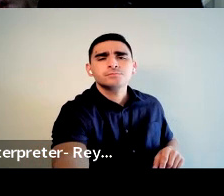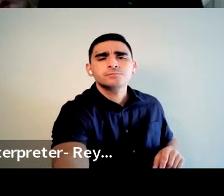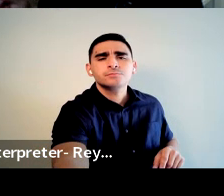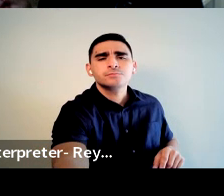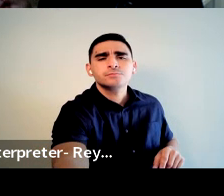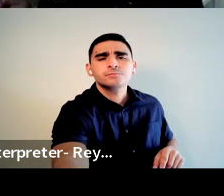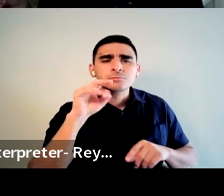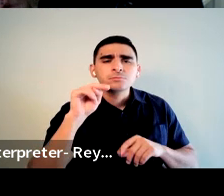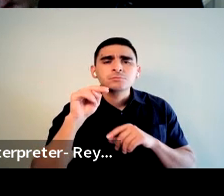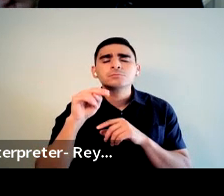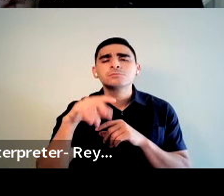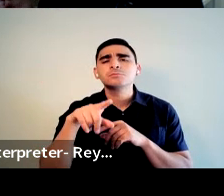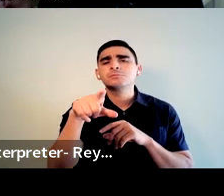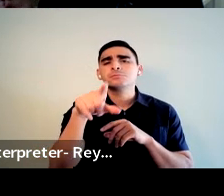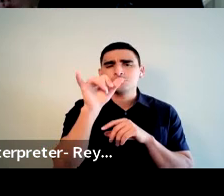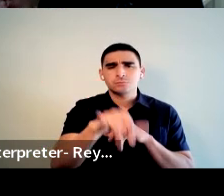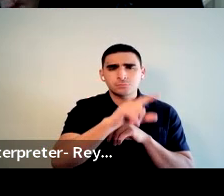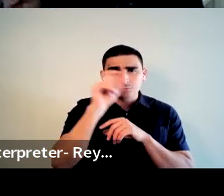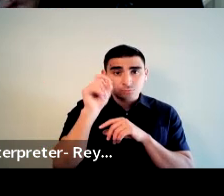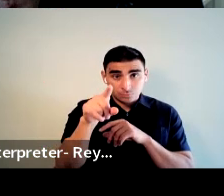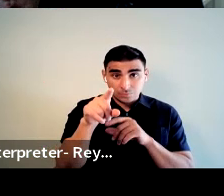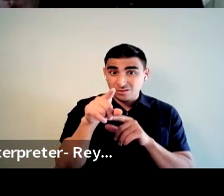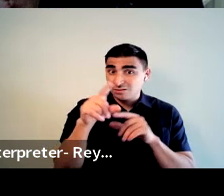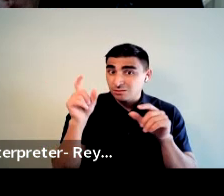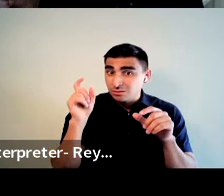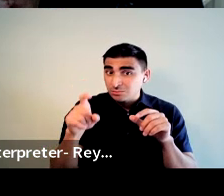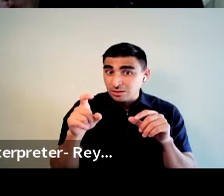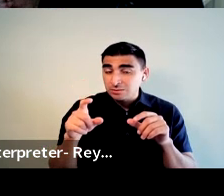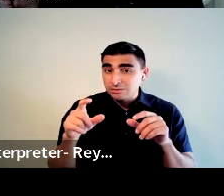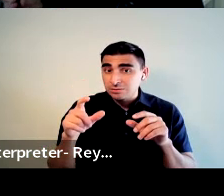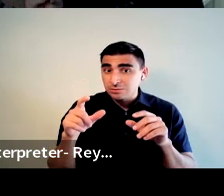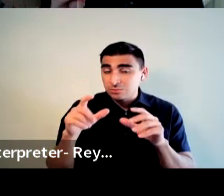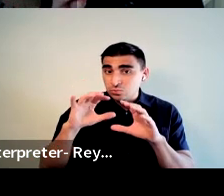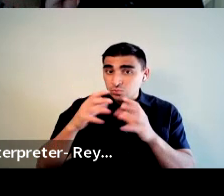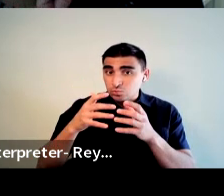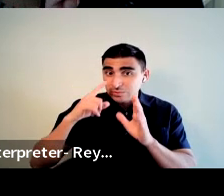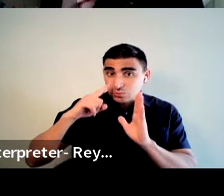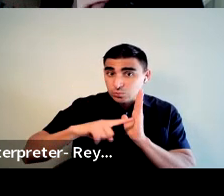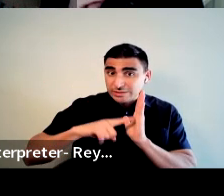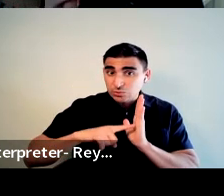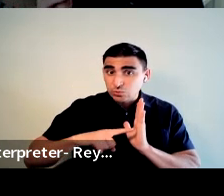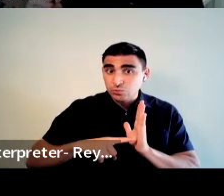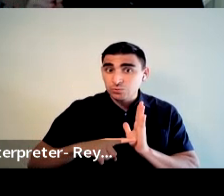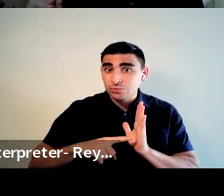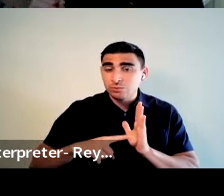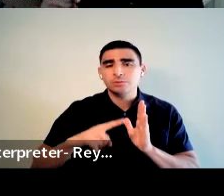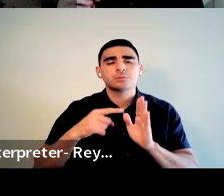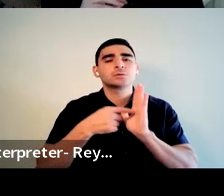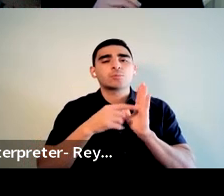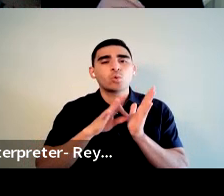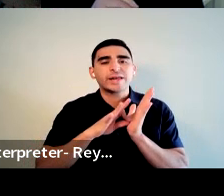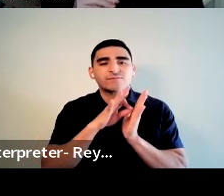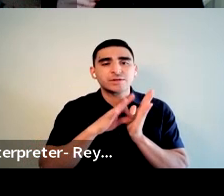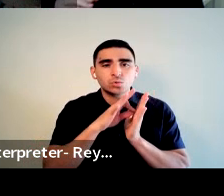the staff group will need to dive into and do research on. So whether it's an inventory, whether